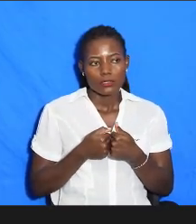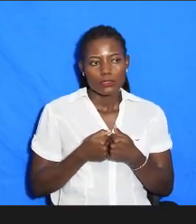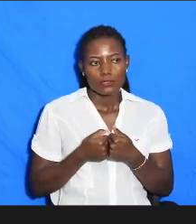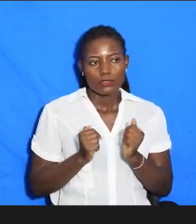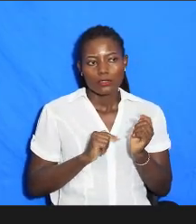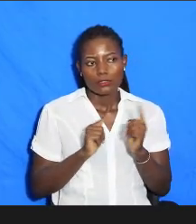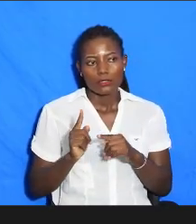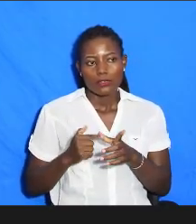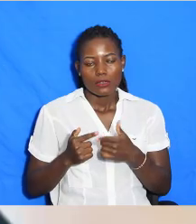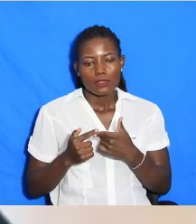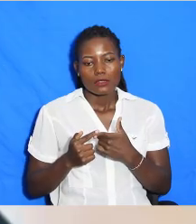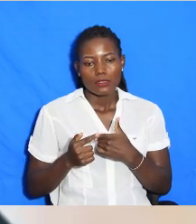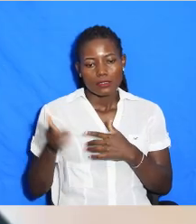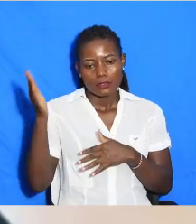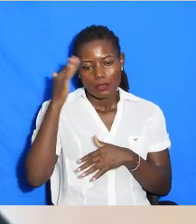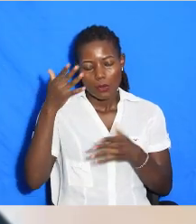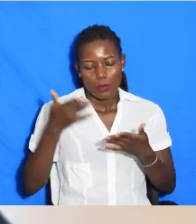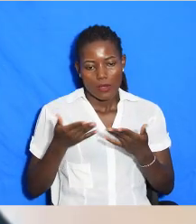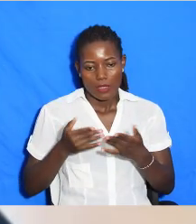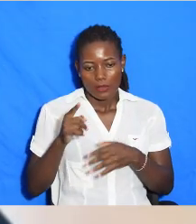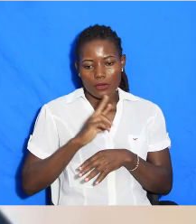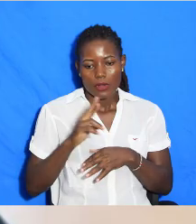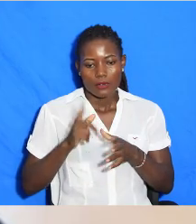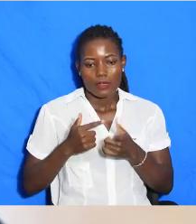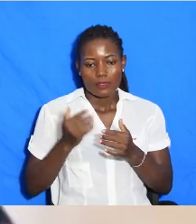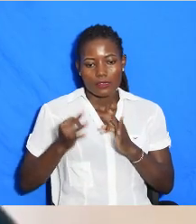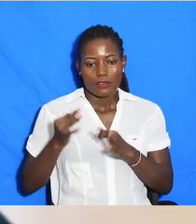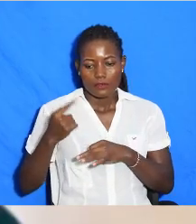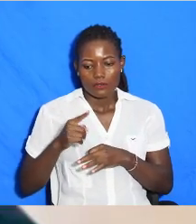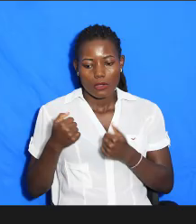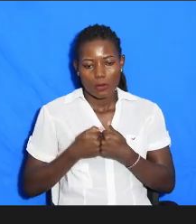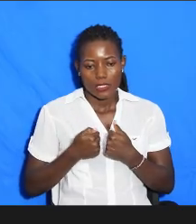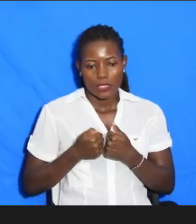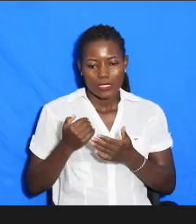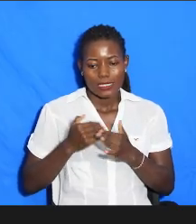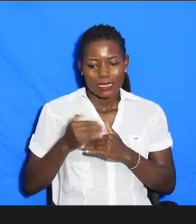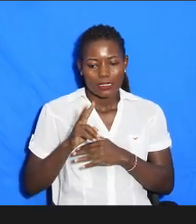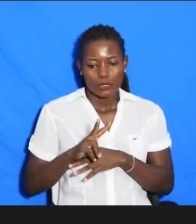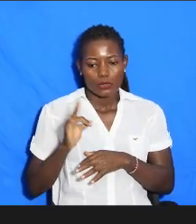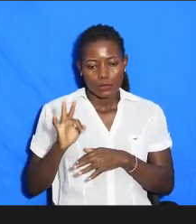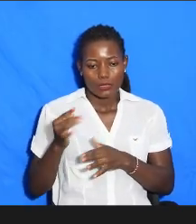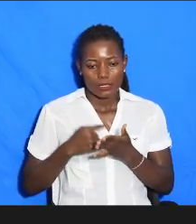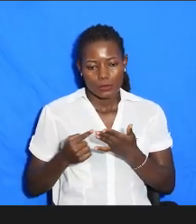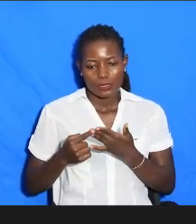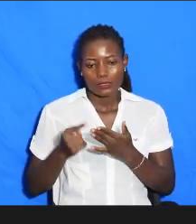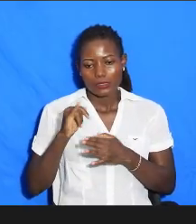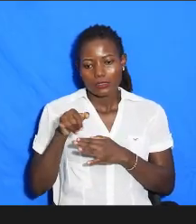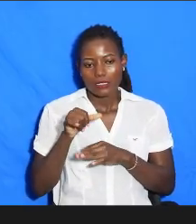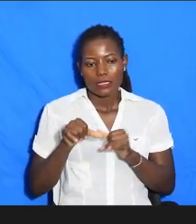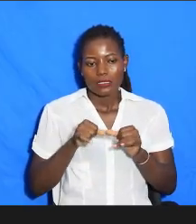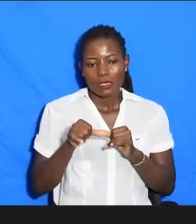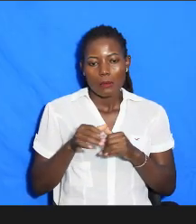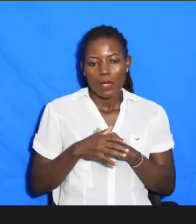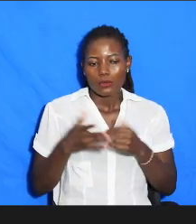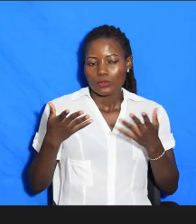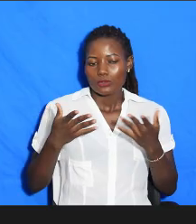gauge where you are. And if the race is like in the next 2 to 3 weeks, it's now a matter of correction of where